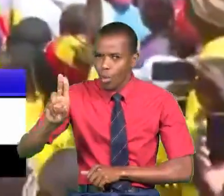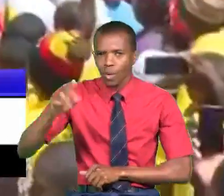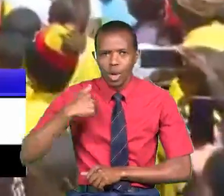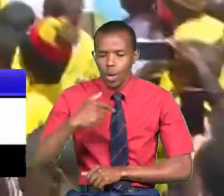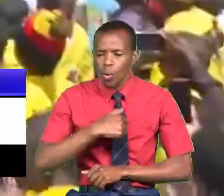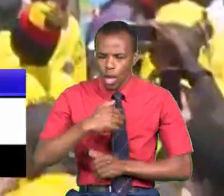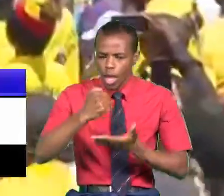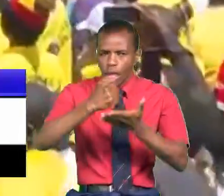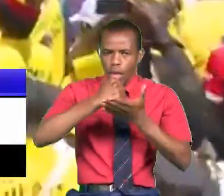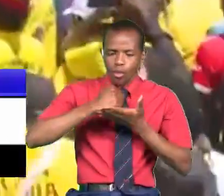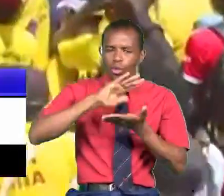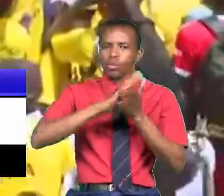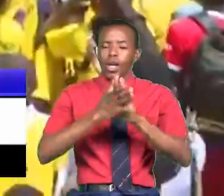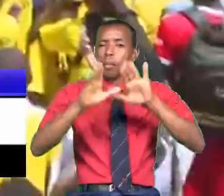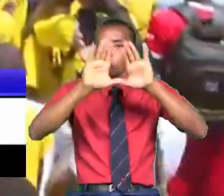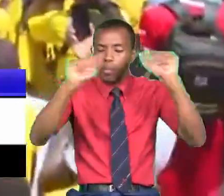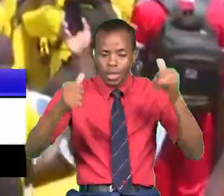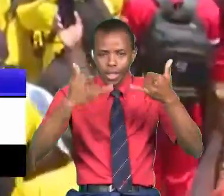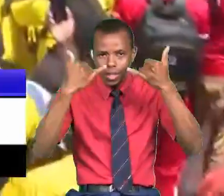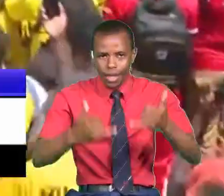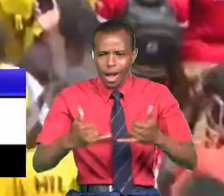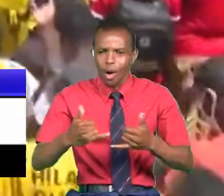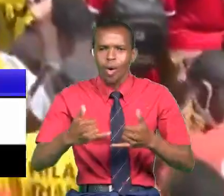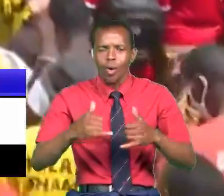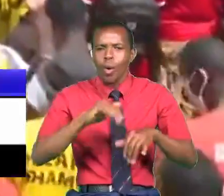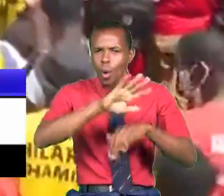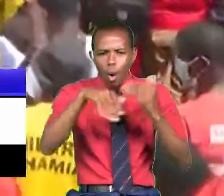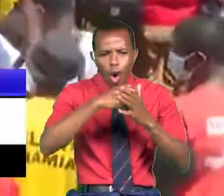ndio tulimsaidia akakuwa rais. Saa hii wanamzunguka,